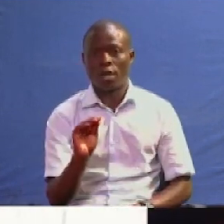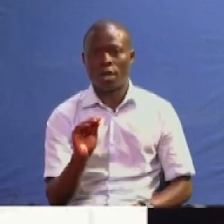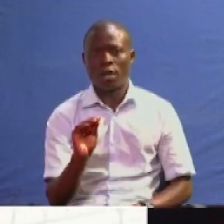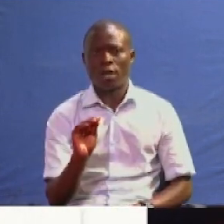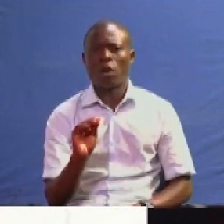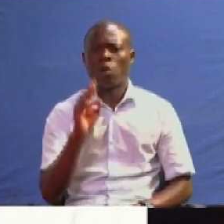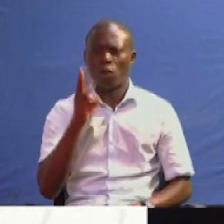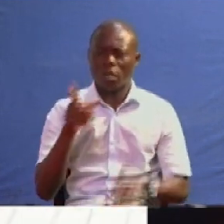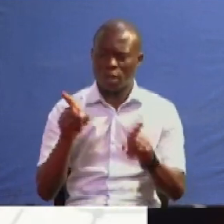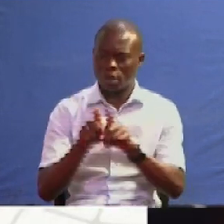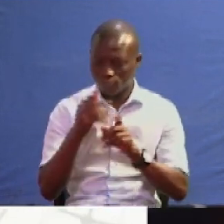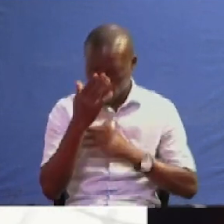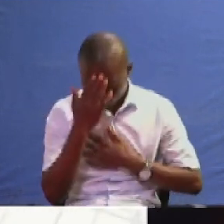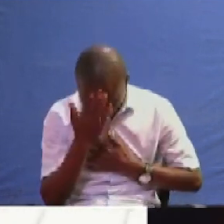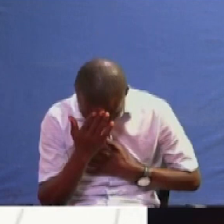and will obey,